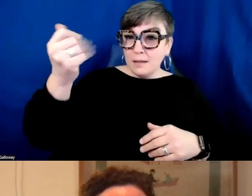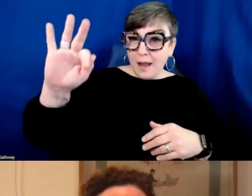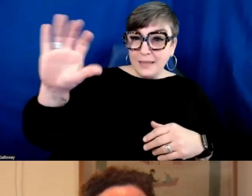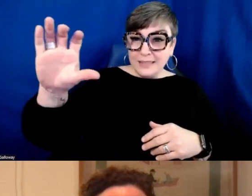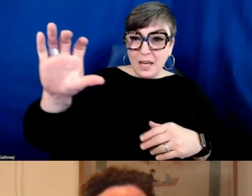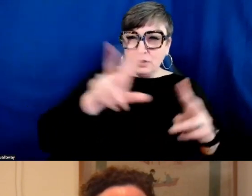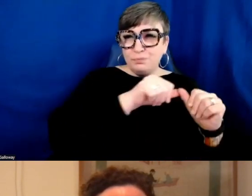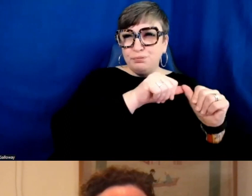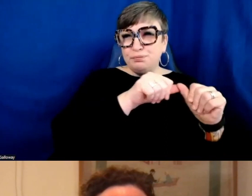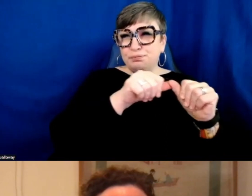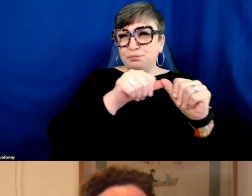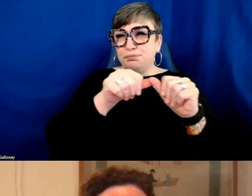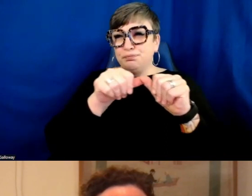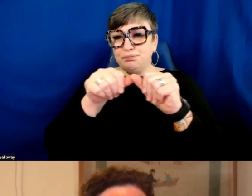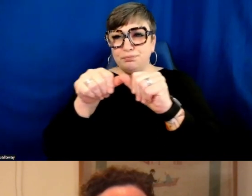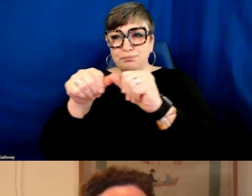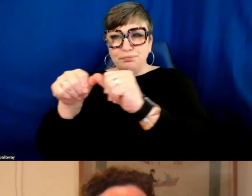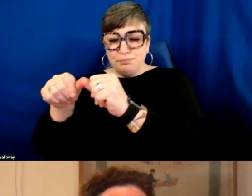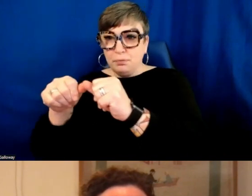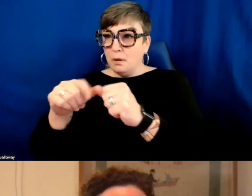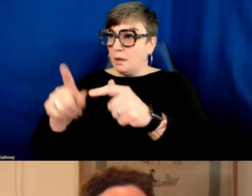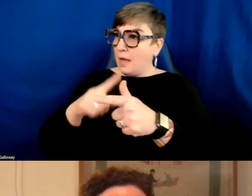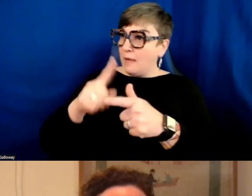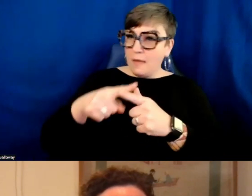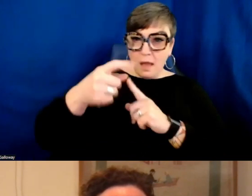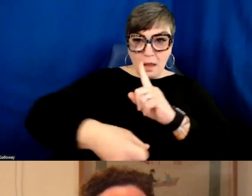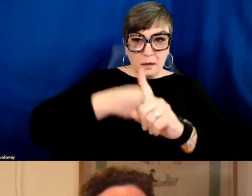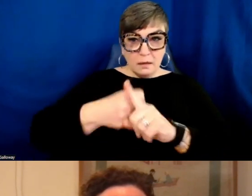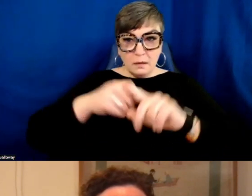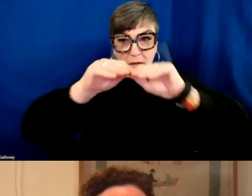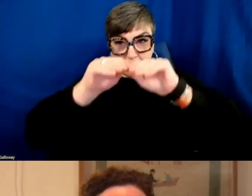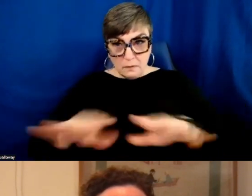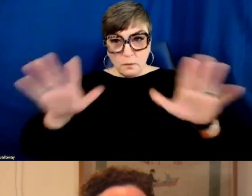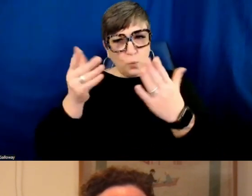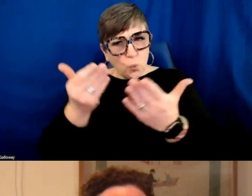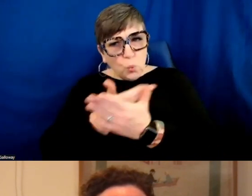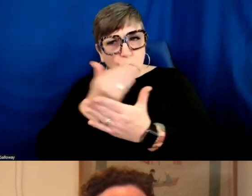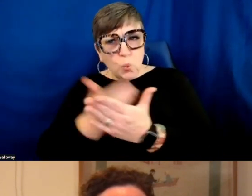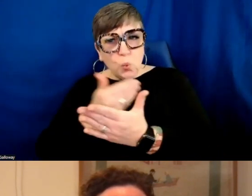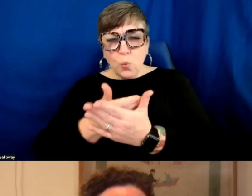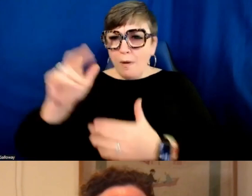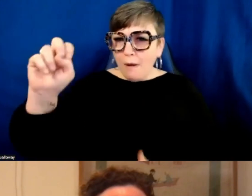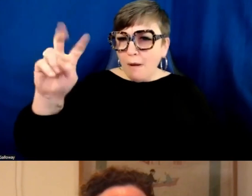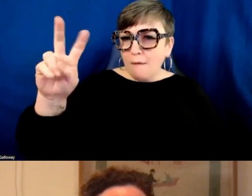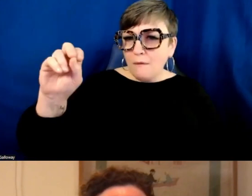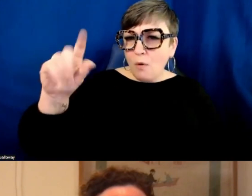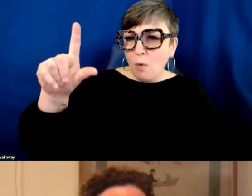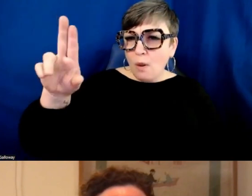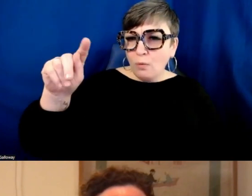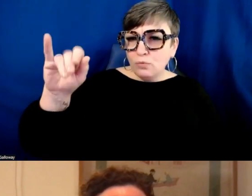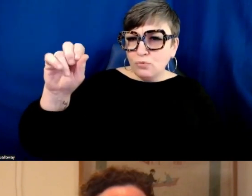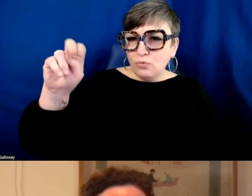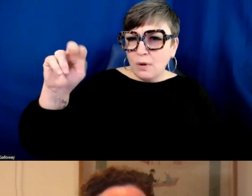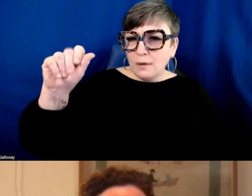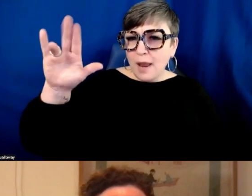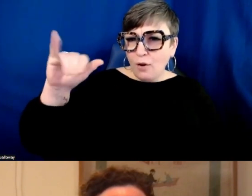this kind of these new evolutionary theories. And then it spreads in my book. I talk about how it spreads in the commercial